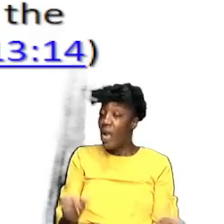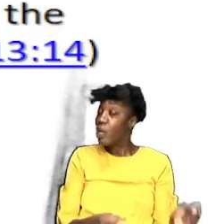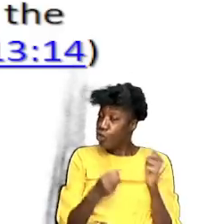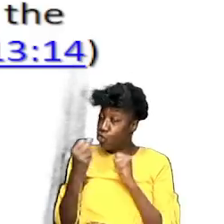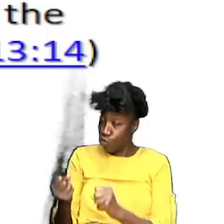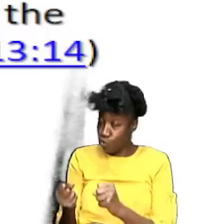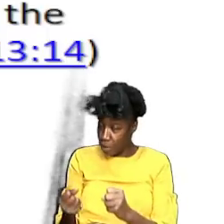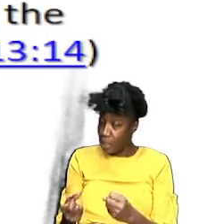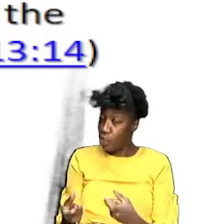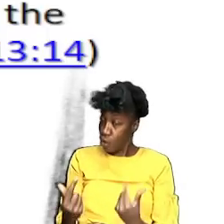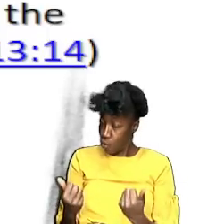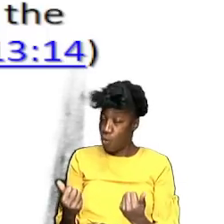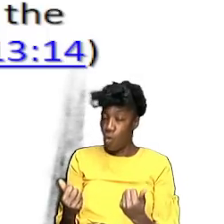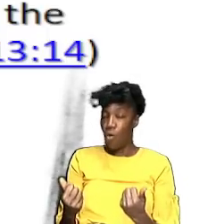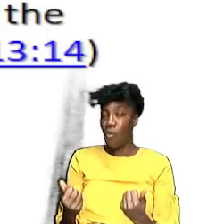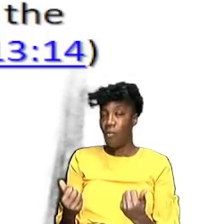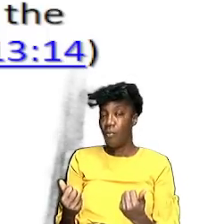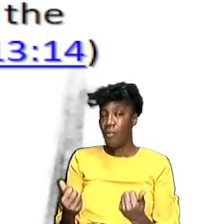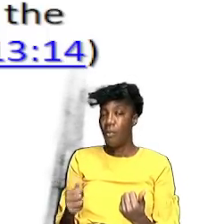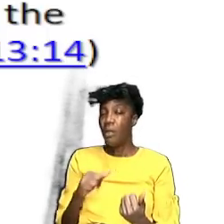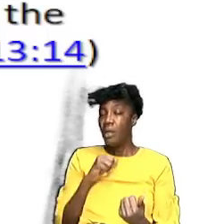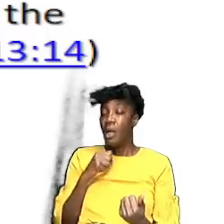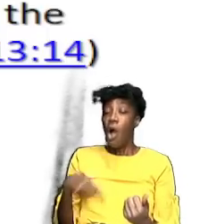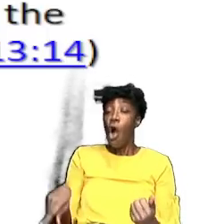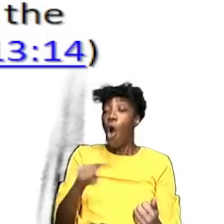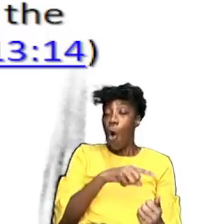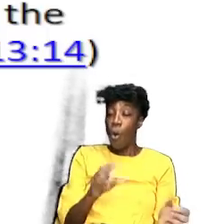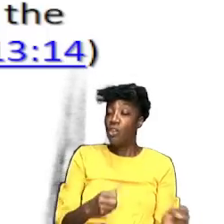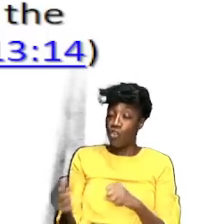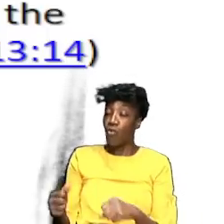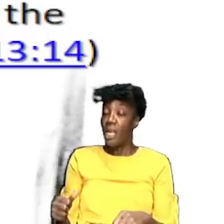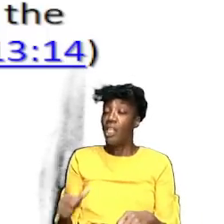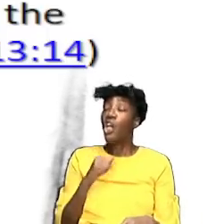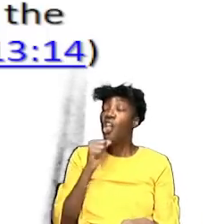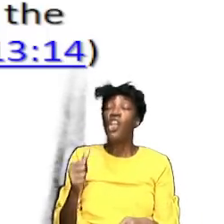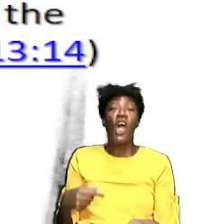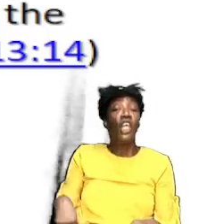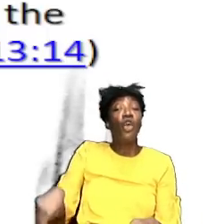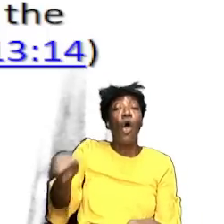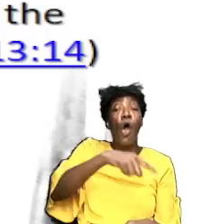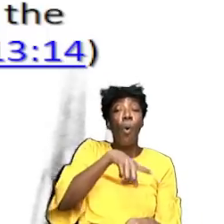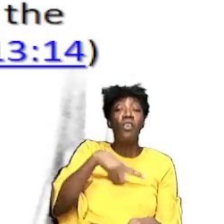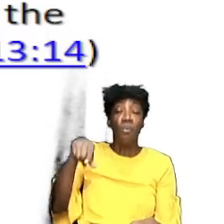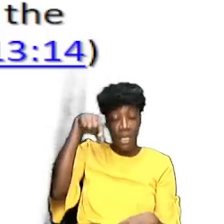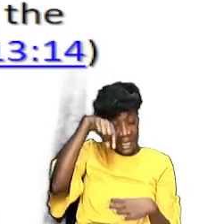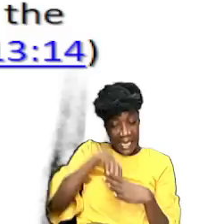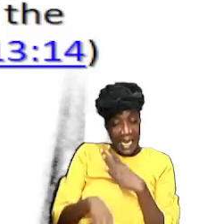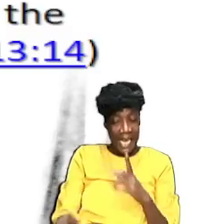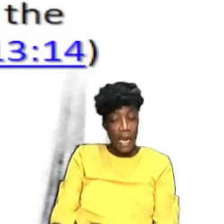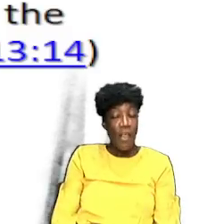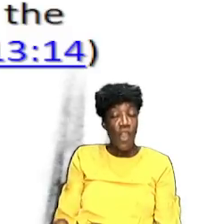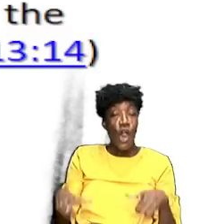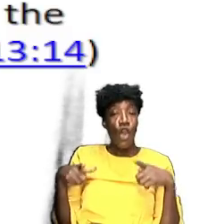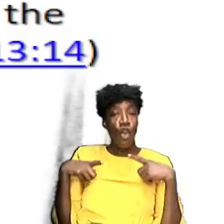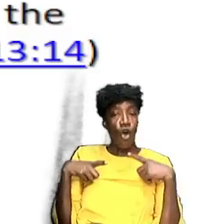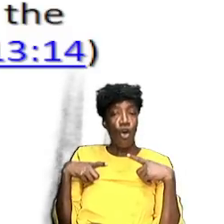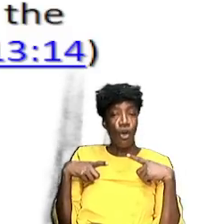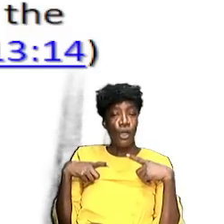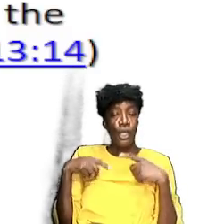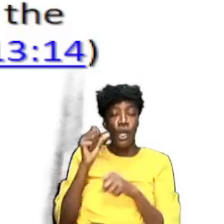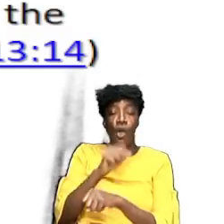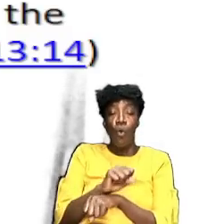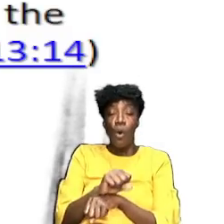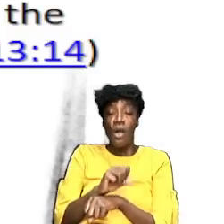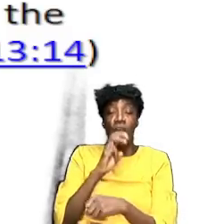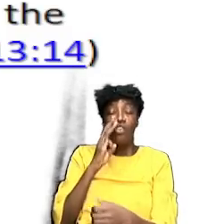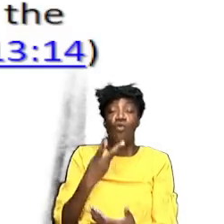comes from. Our strength is not our own. Amen. Our strength is in the Lord. Praise God. And it works well